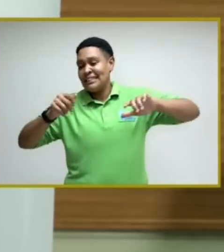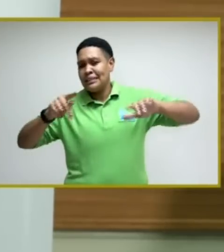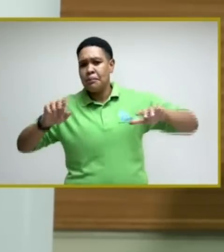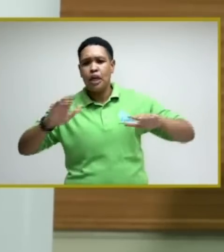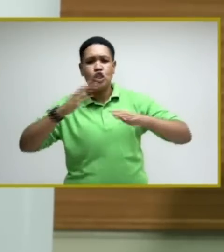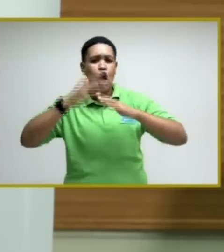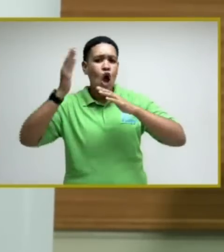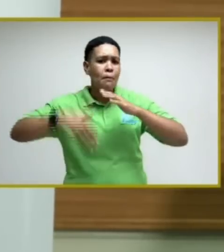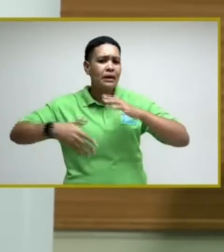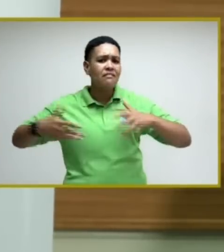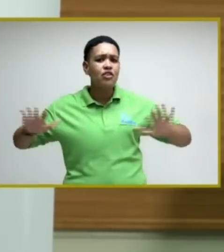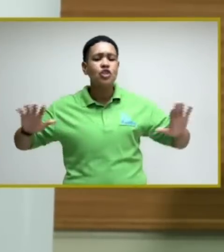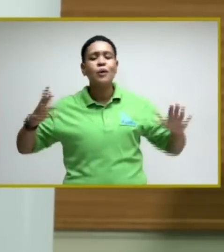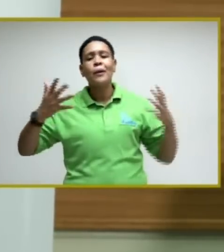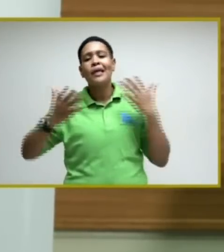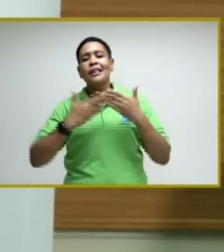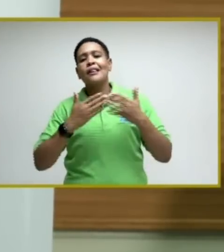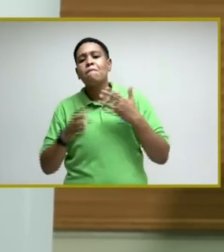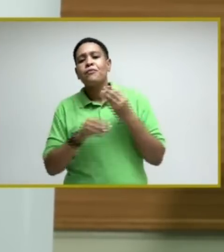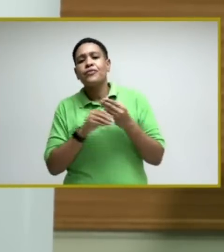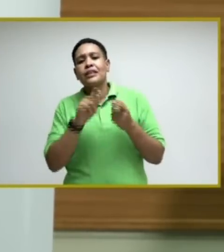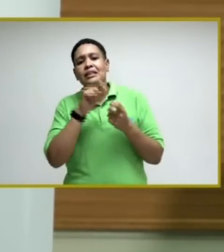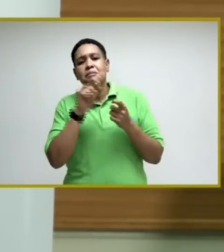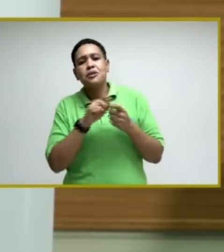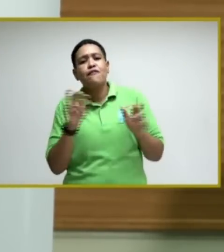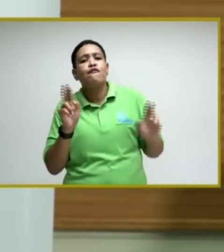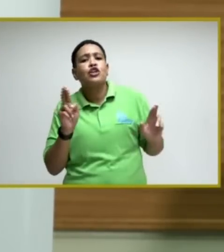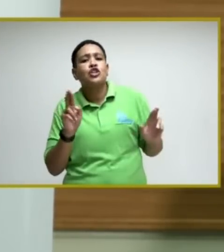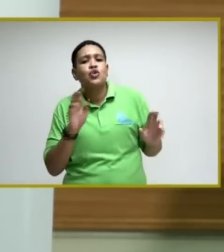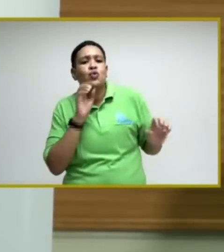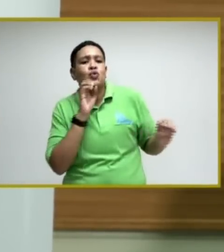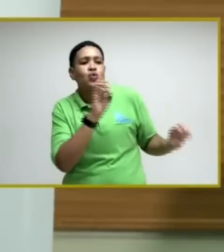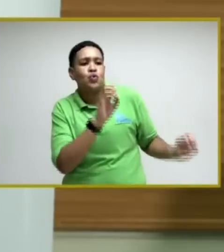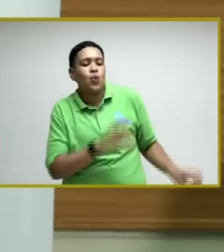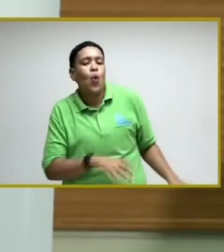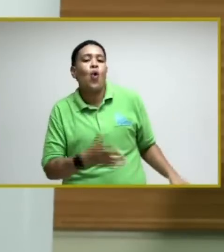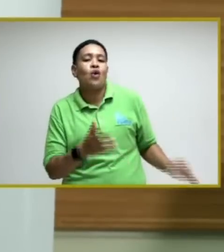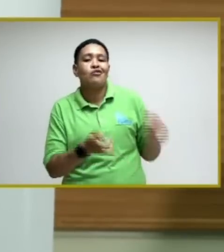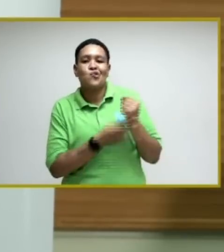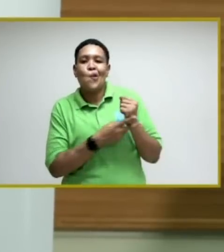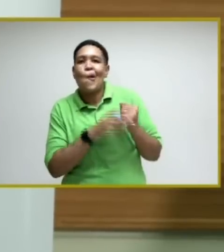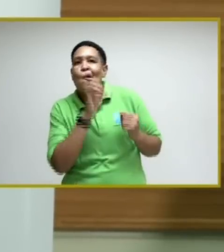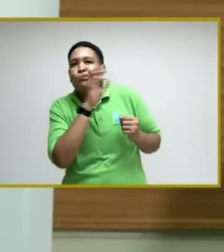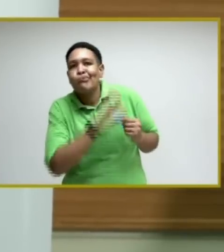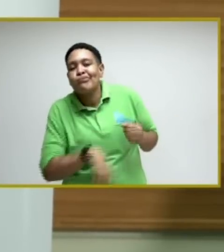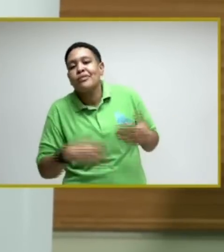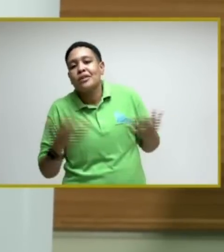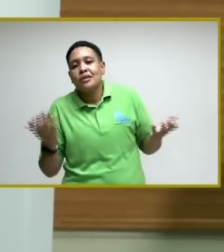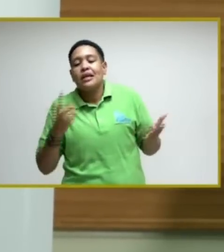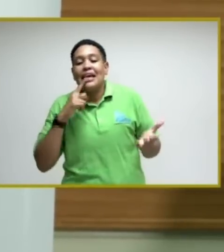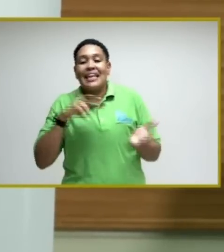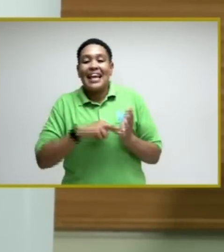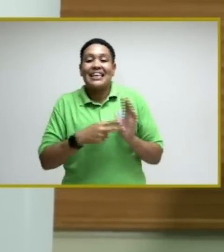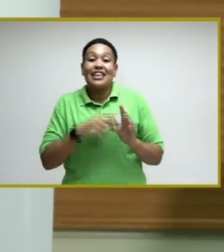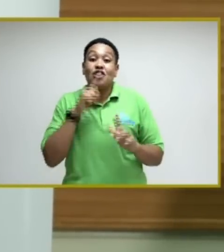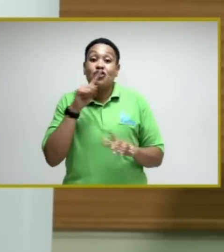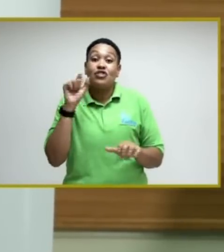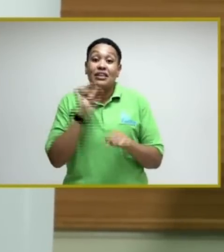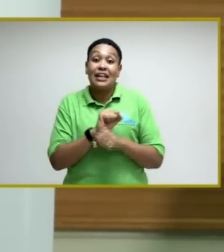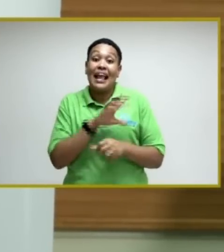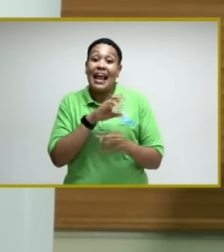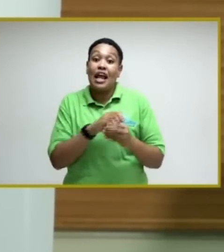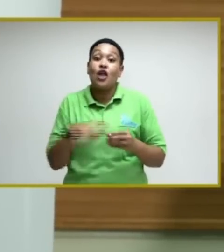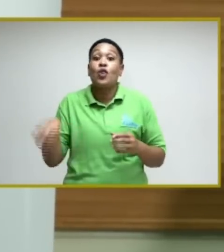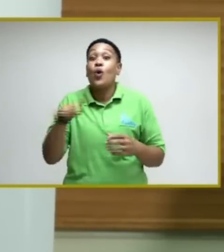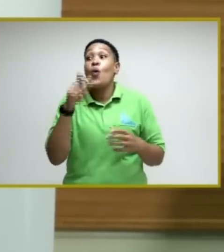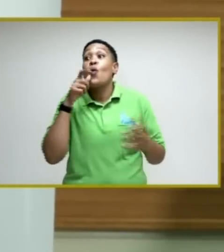a particular refrigeration to store, that kind of thing. And the intention is to engage those that want to be.